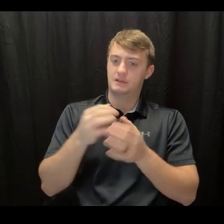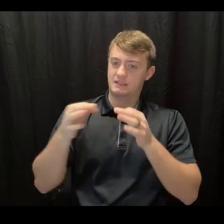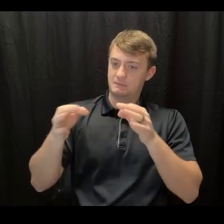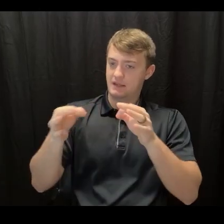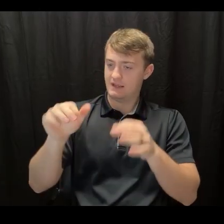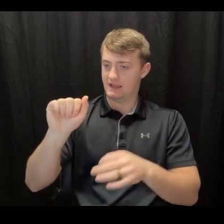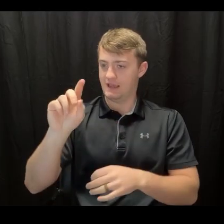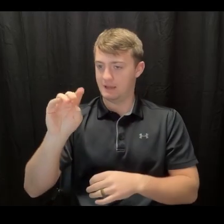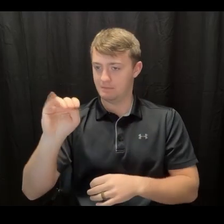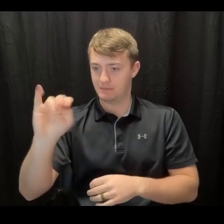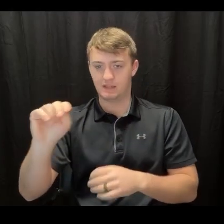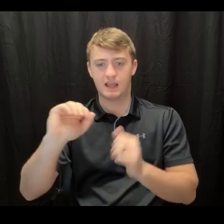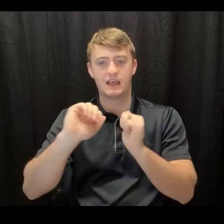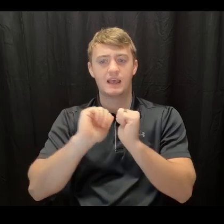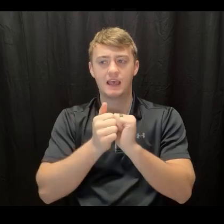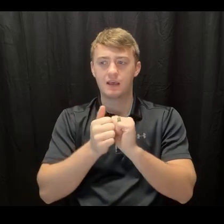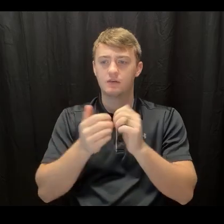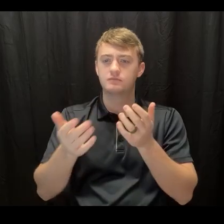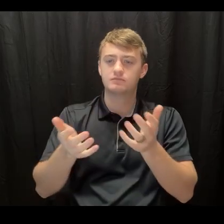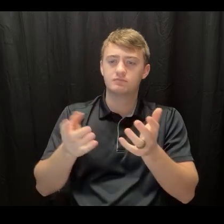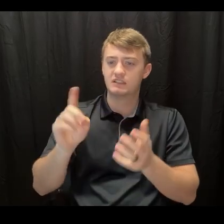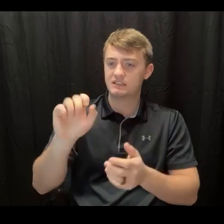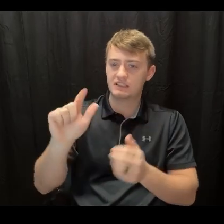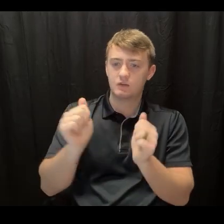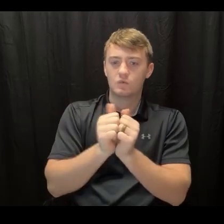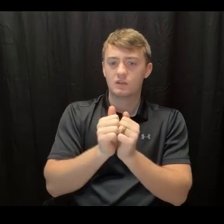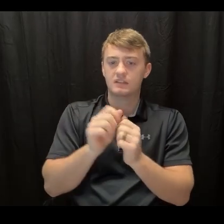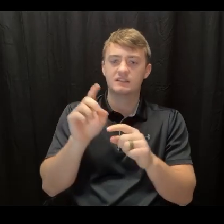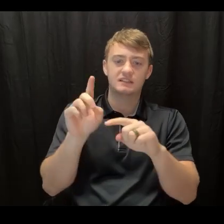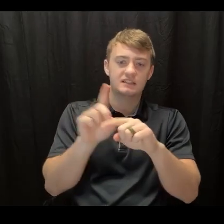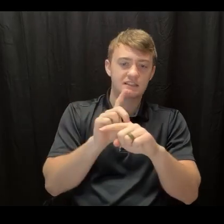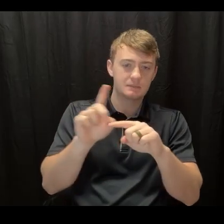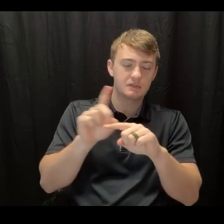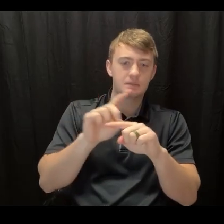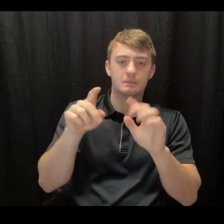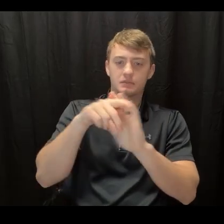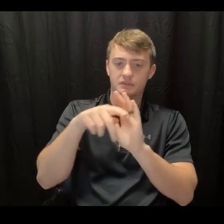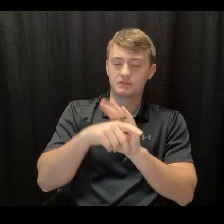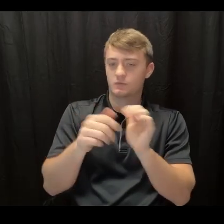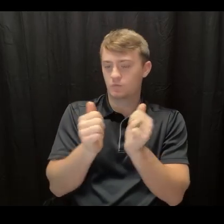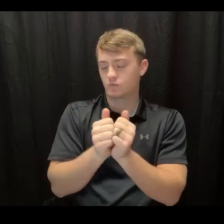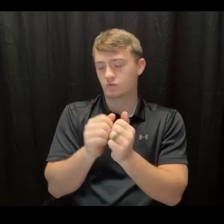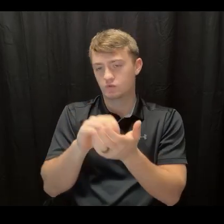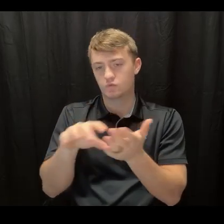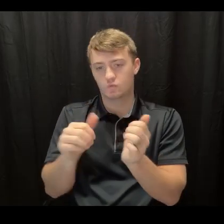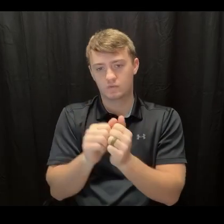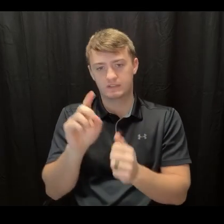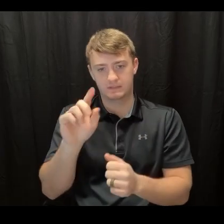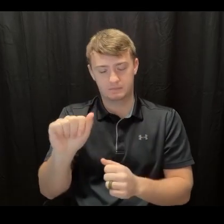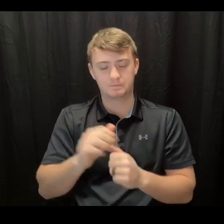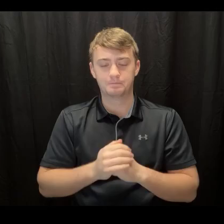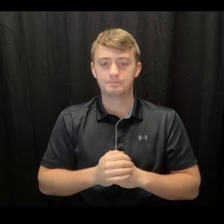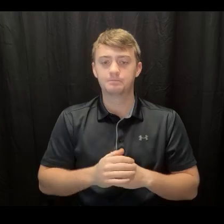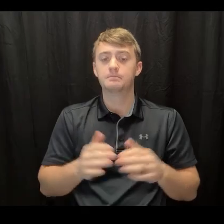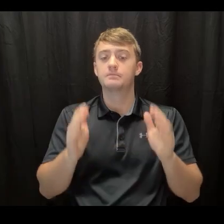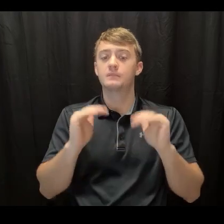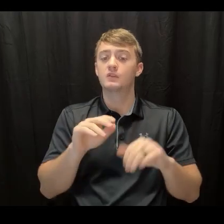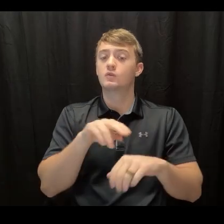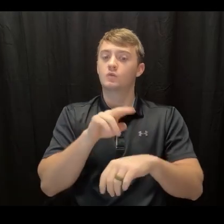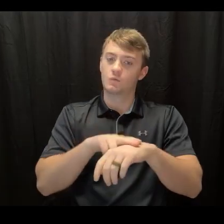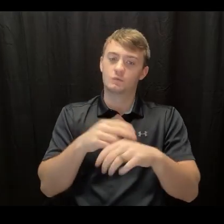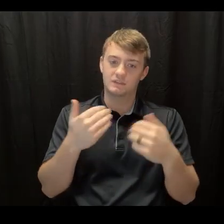administrators how to deal with discipline procedures around students with disabilities. And then,